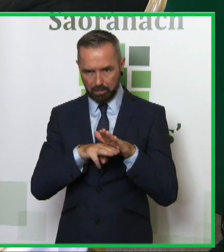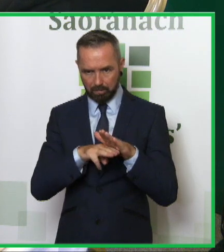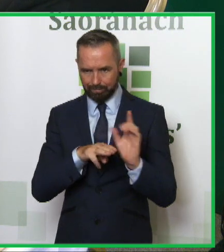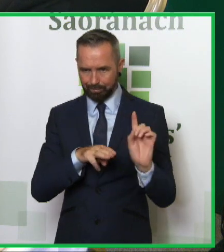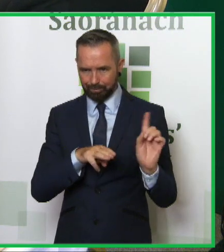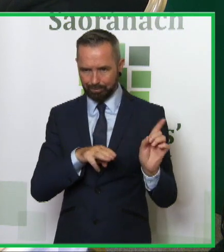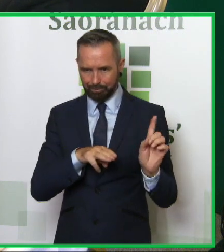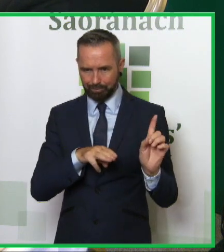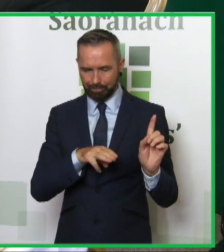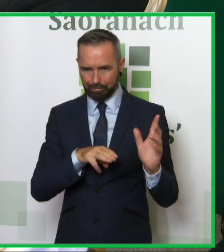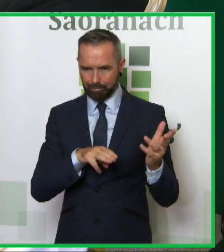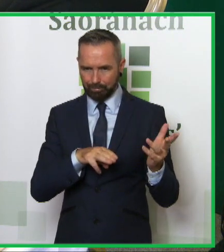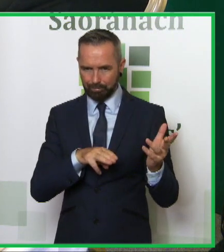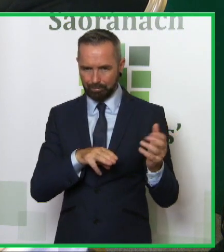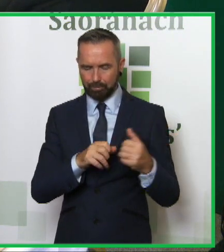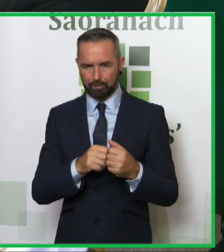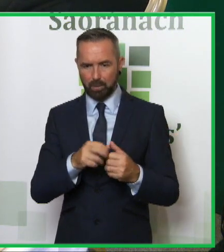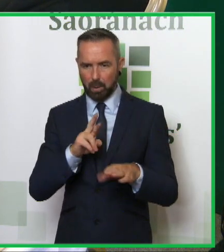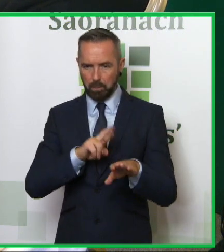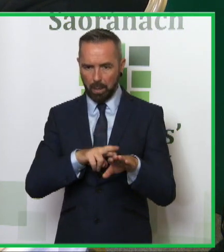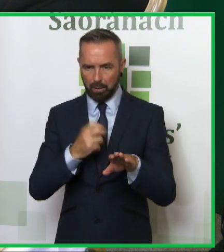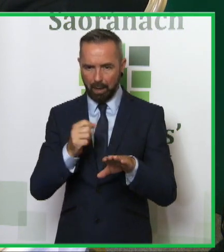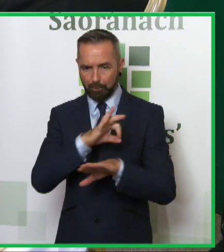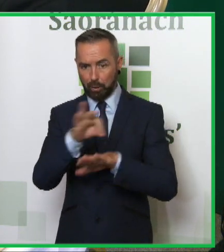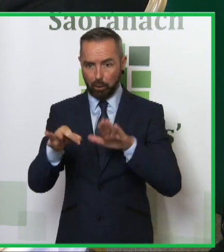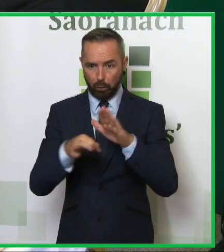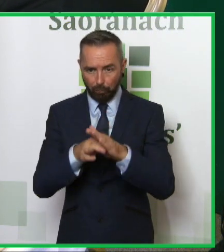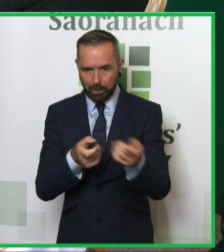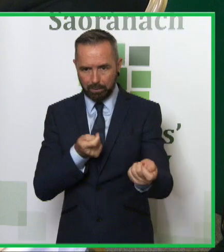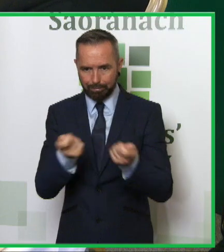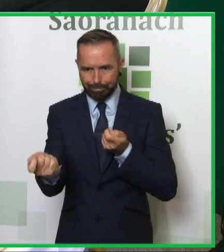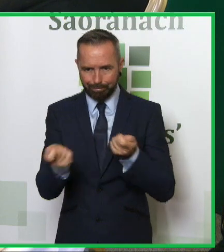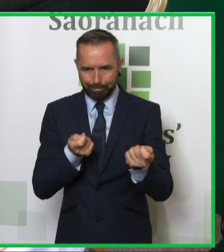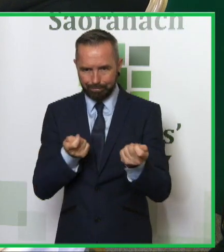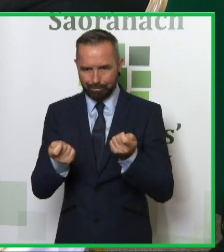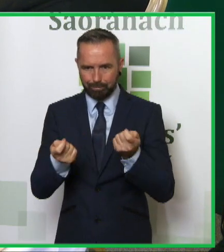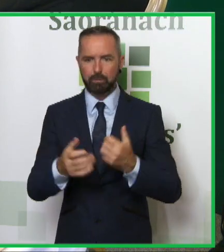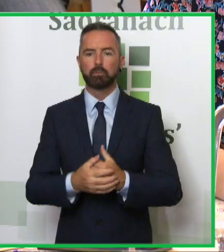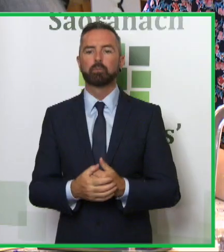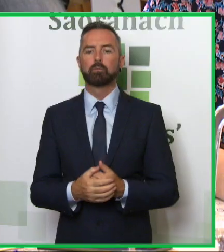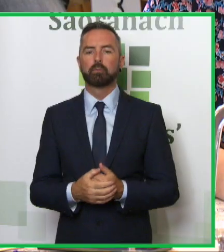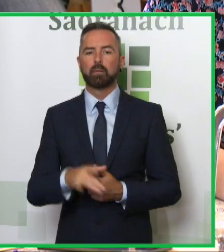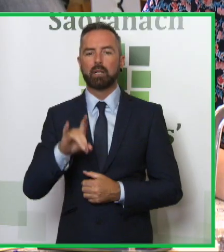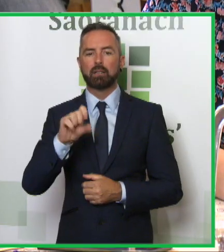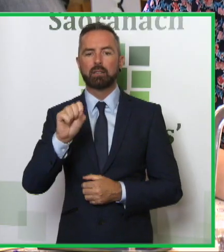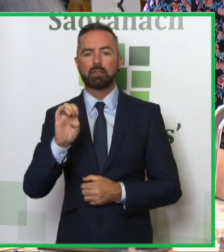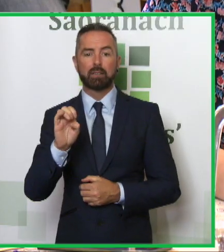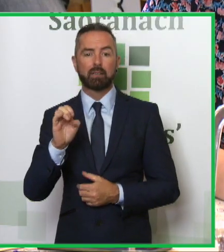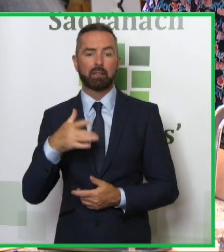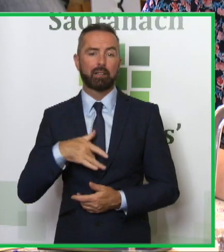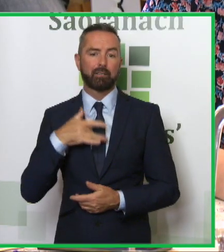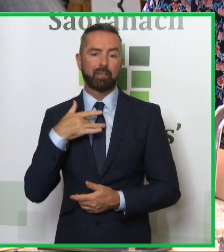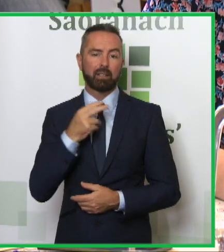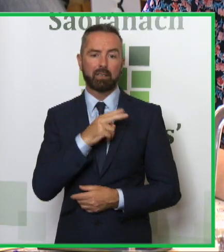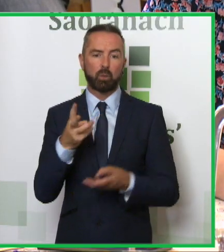stronger, is a better approach to solve a complex issue like this, in my experience. Yeah, so the HSE kind of